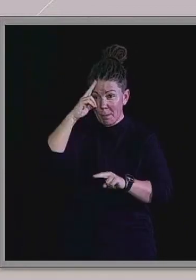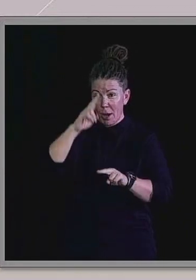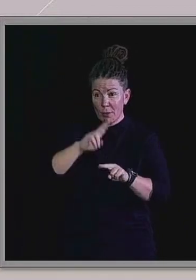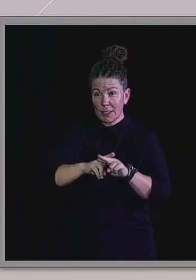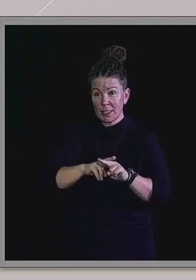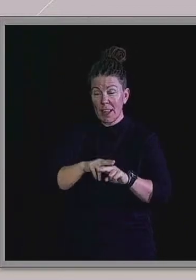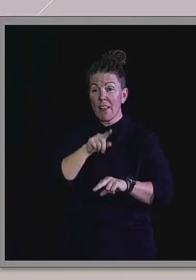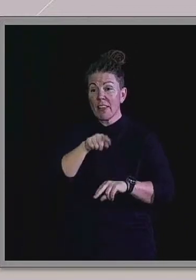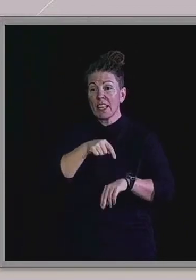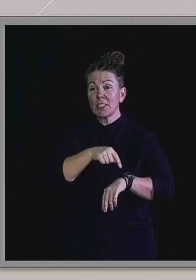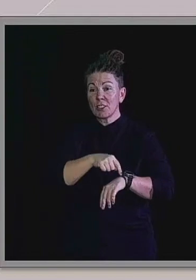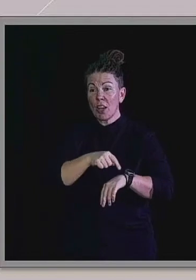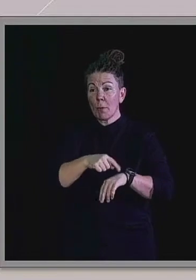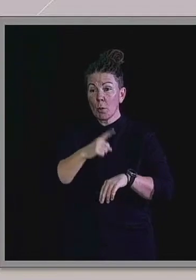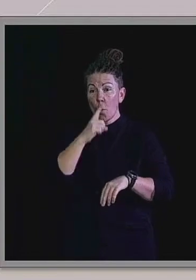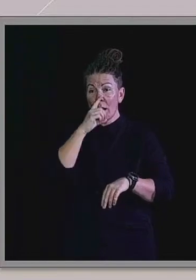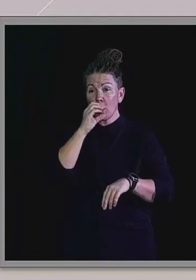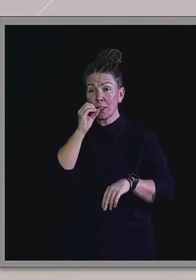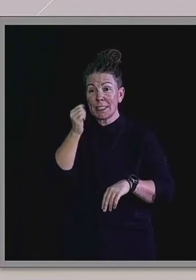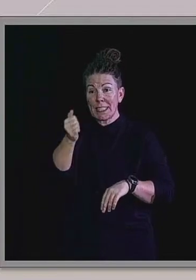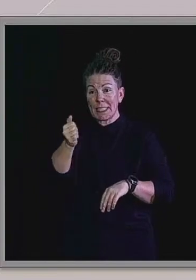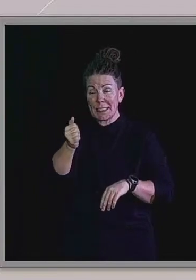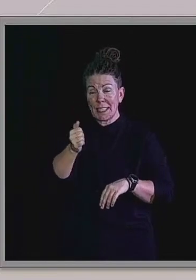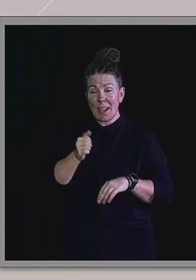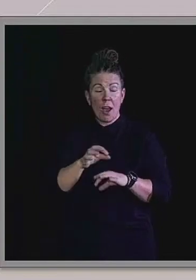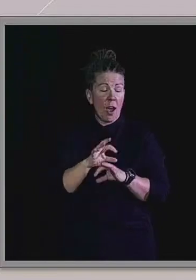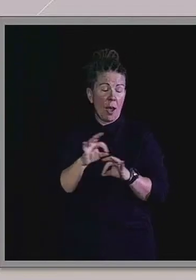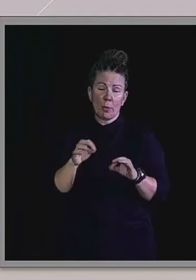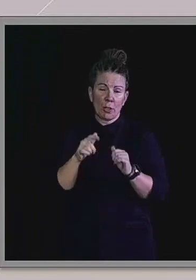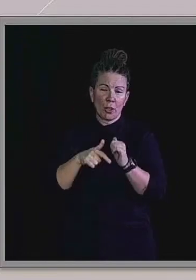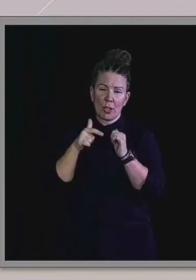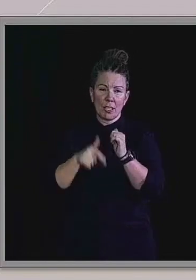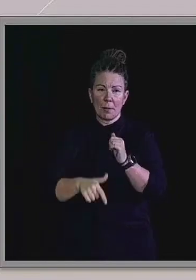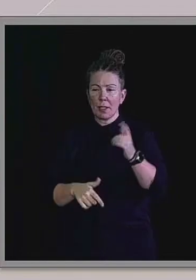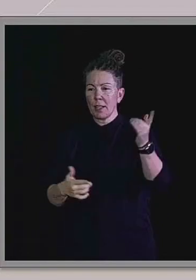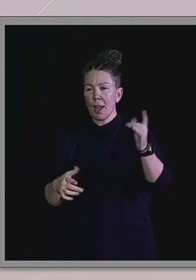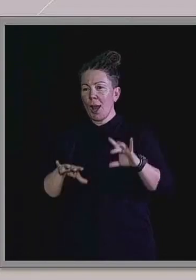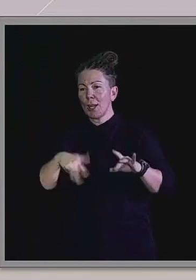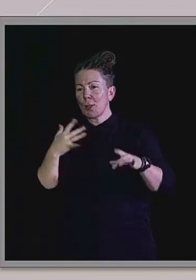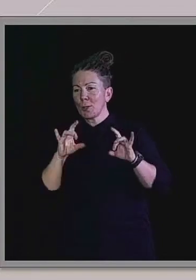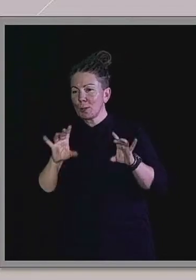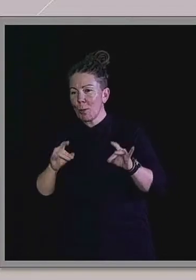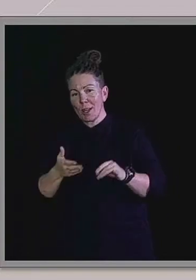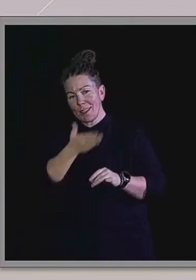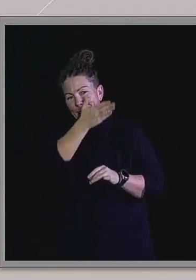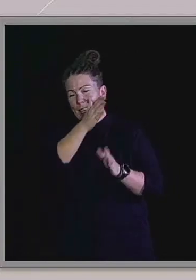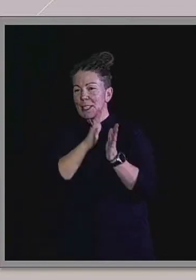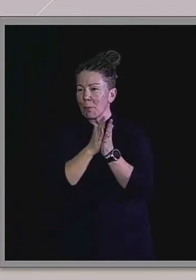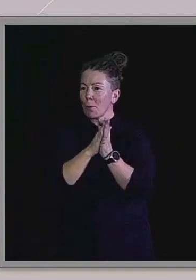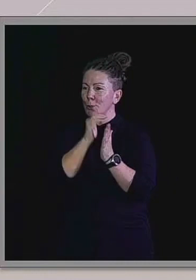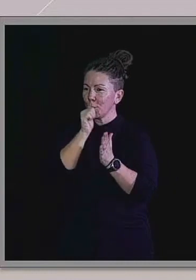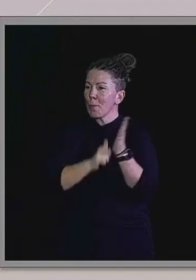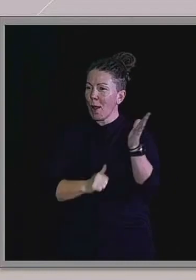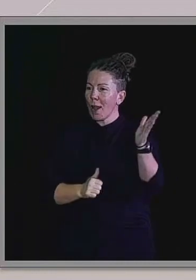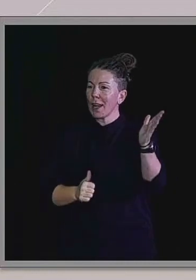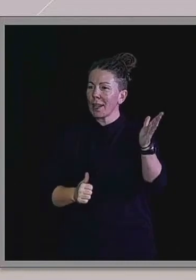106 years old. And I won't go into a lot of detail because it's in the book and I don't want to spoil it, but it was just